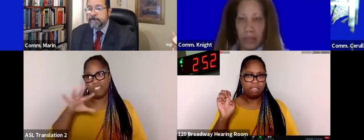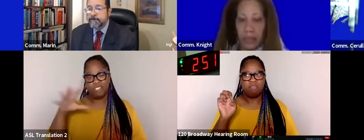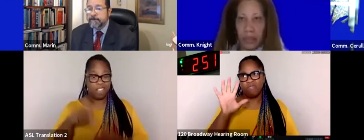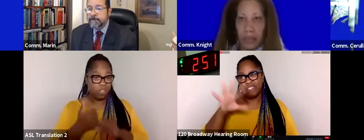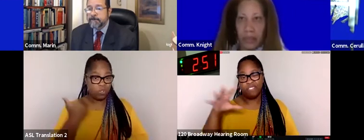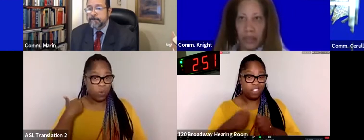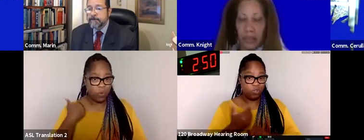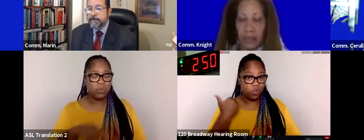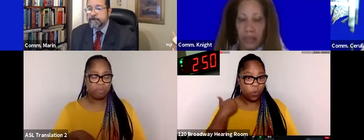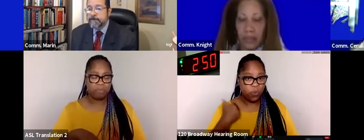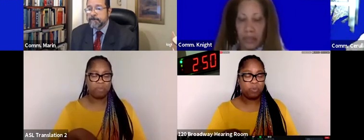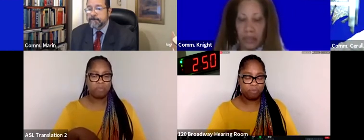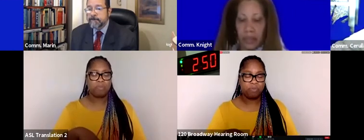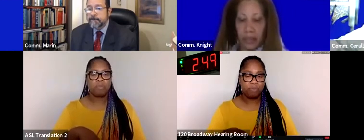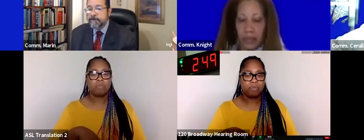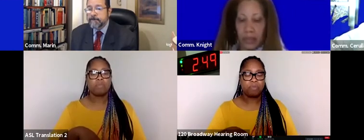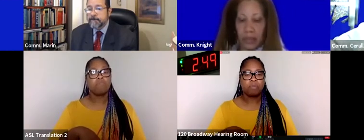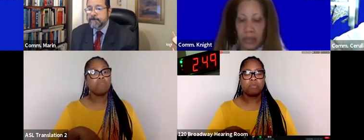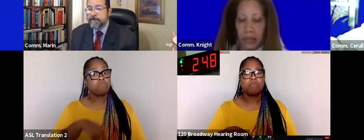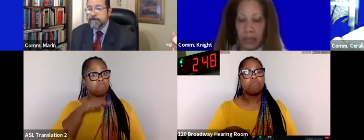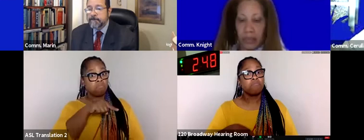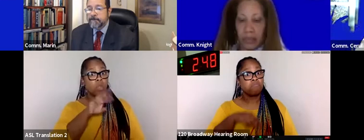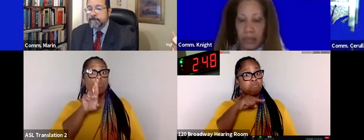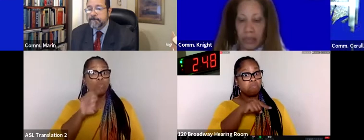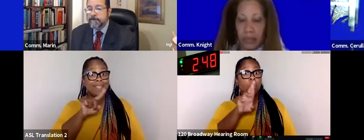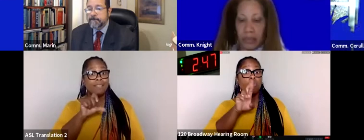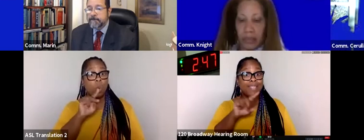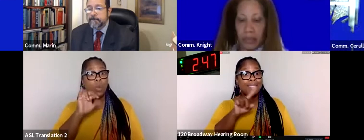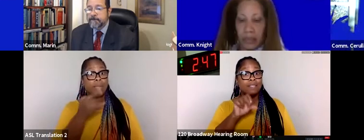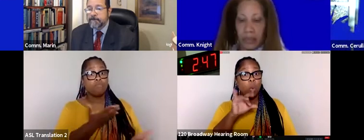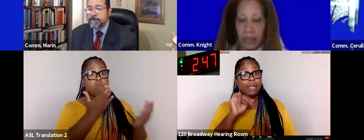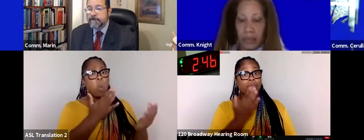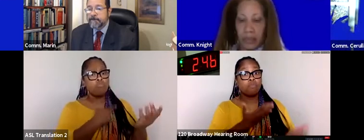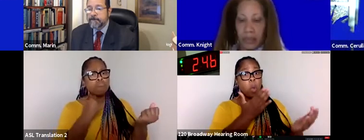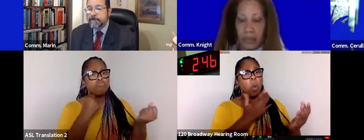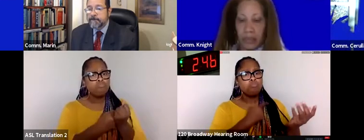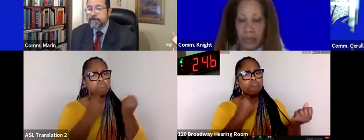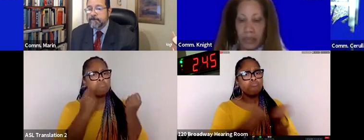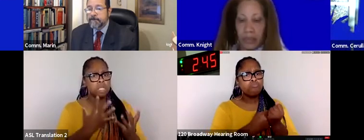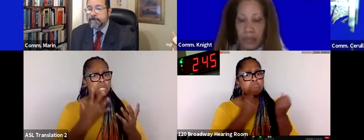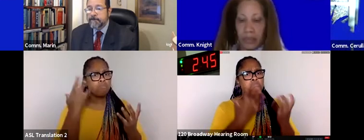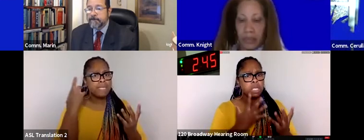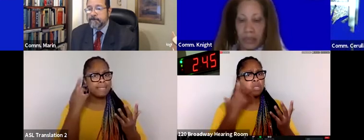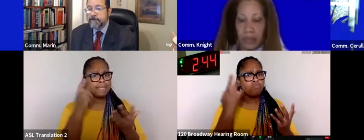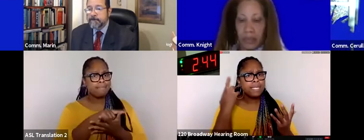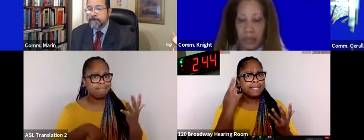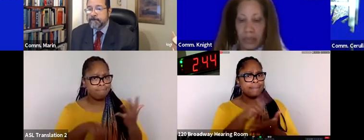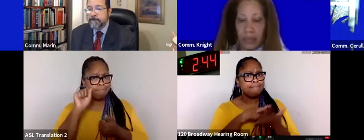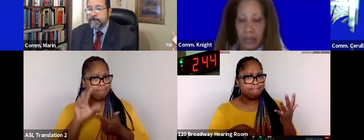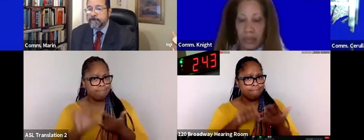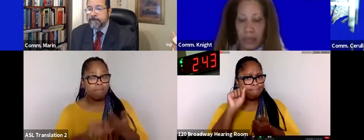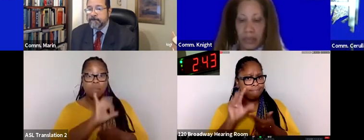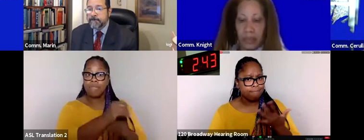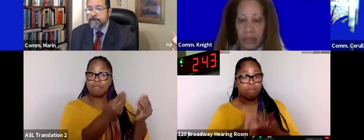ago. I support this rezoning proposal for a number of reasons, and quickly, here are a few. The property is